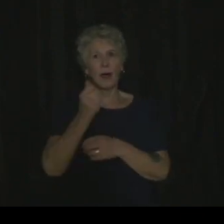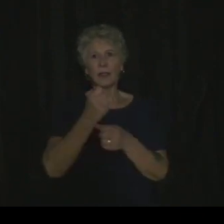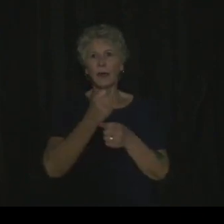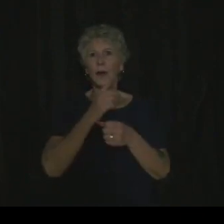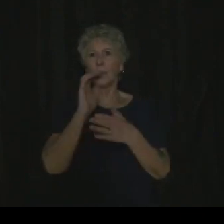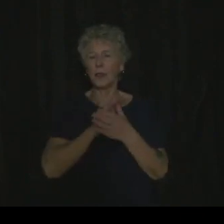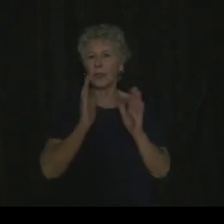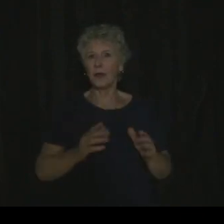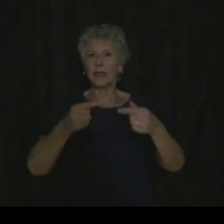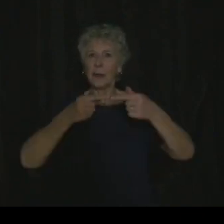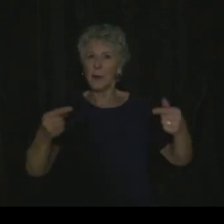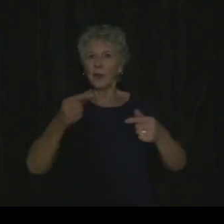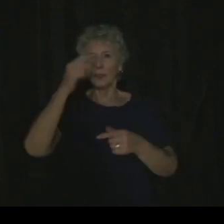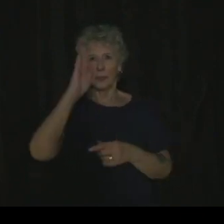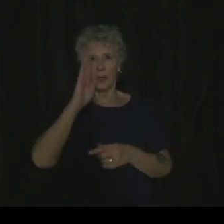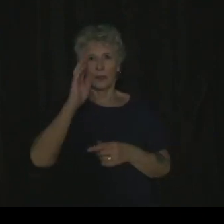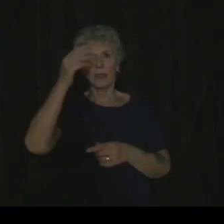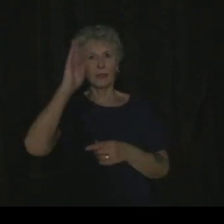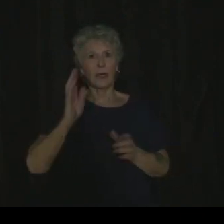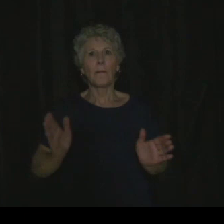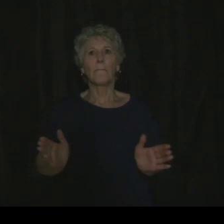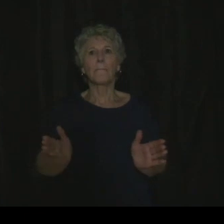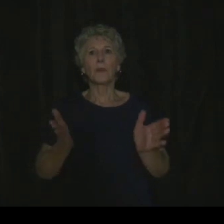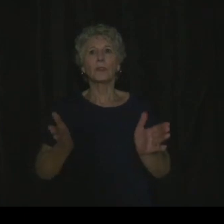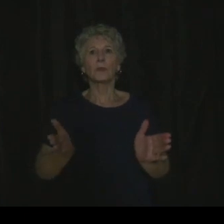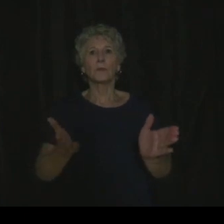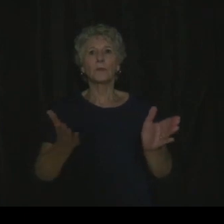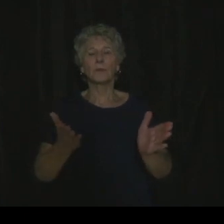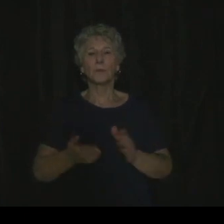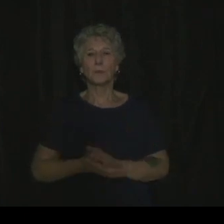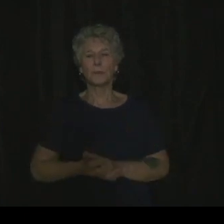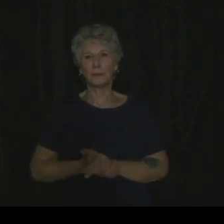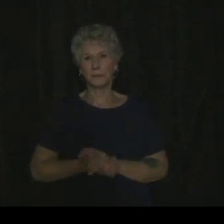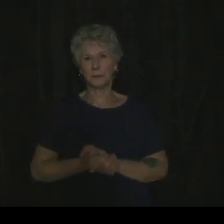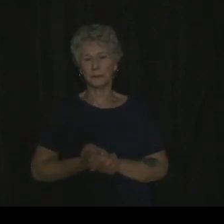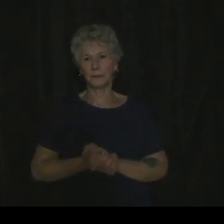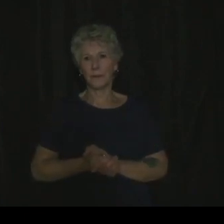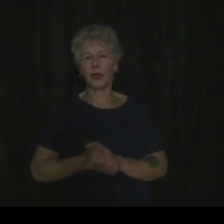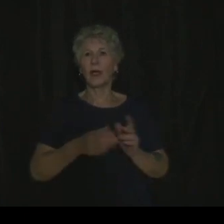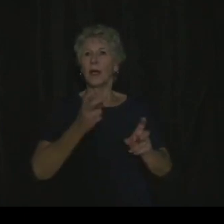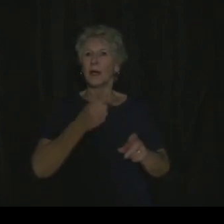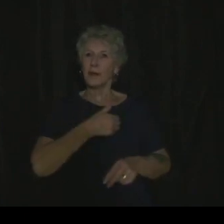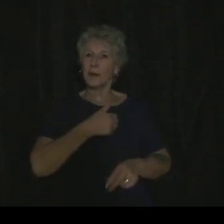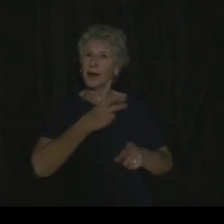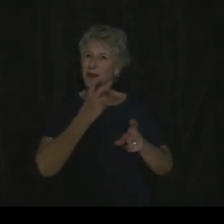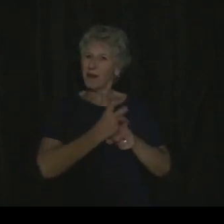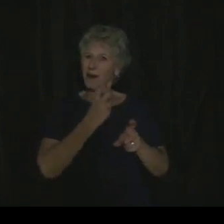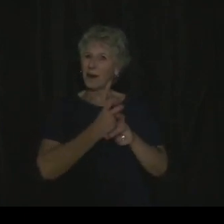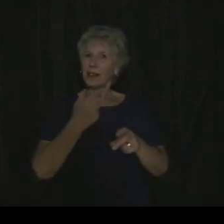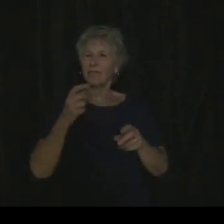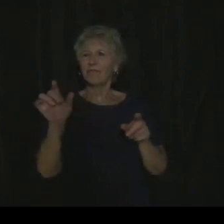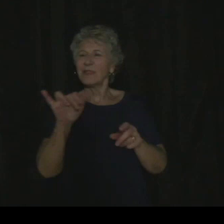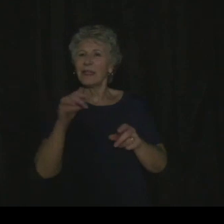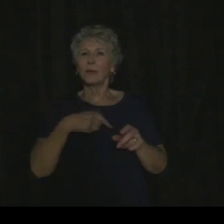opposed to God, and God just pushed him a little further. The hardening here is like what we studied in